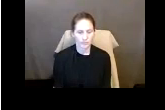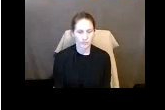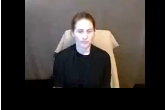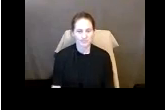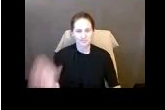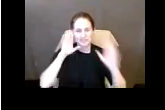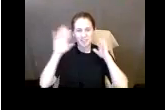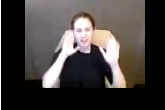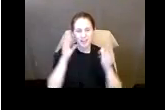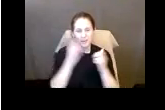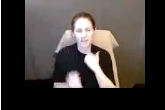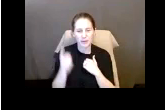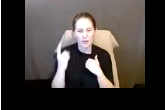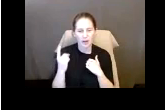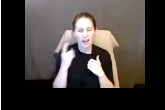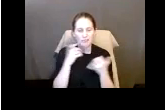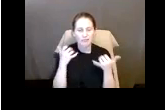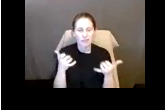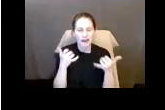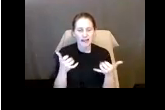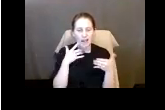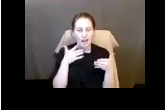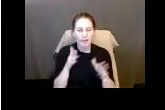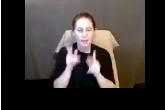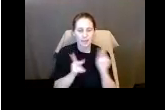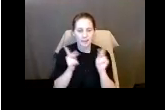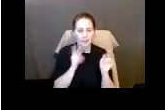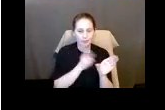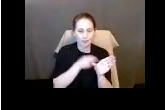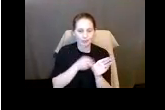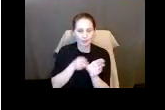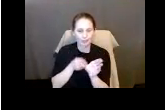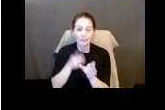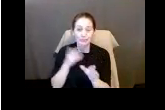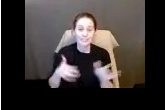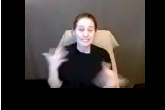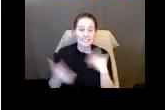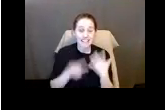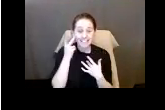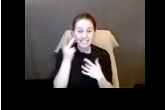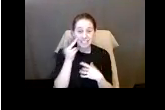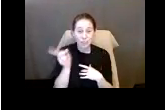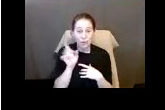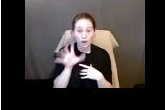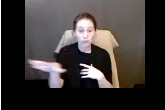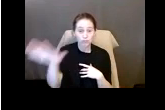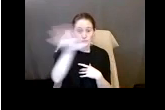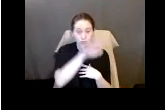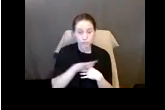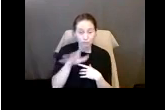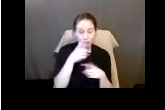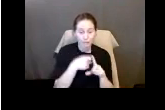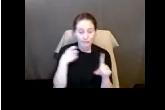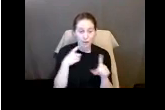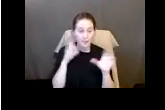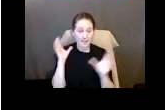Hello, everyone. We're letting people come in. We always are delighted to see where you're coming from in the chat. This is